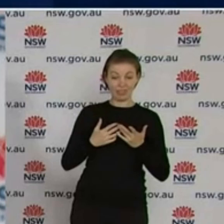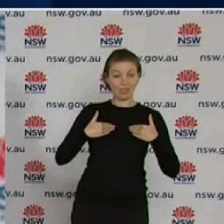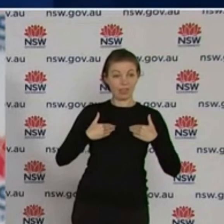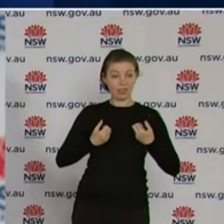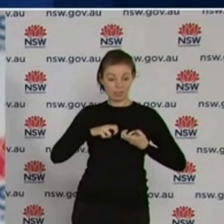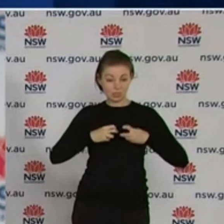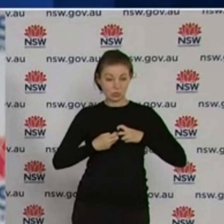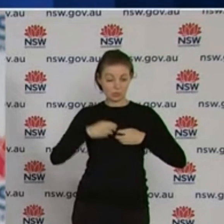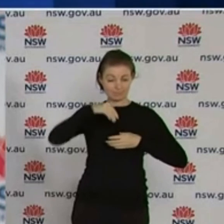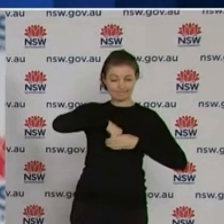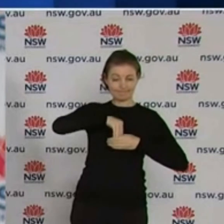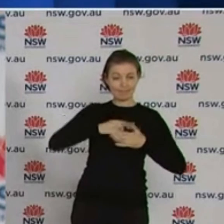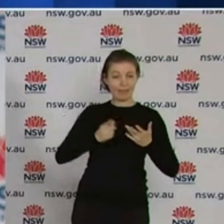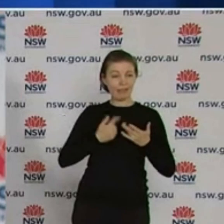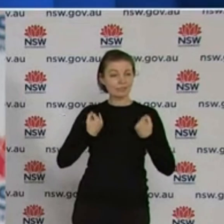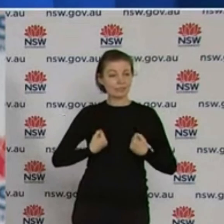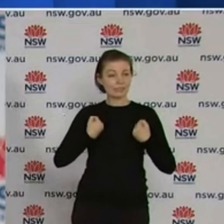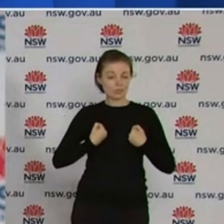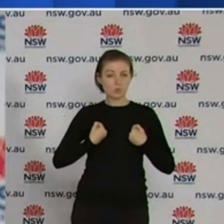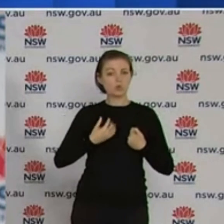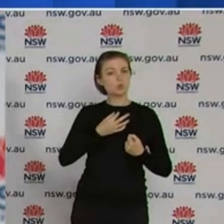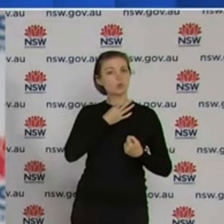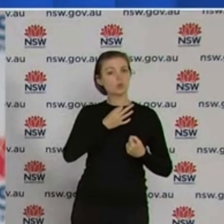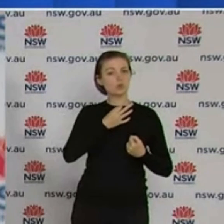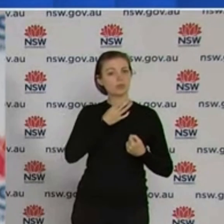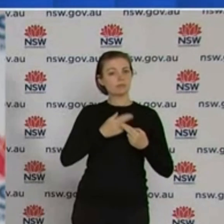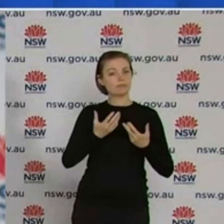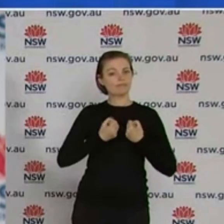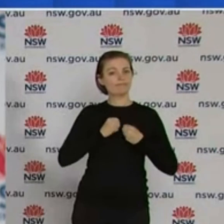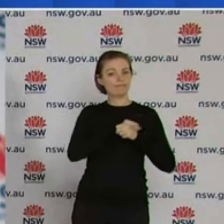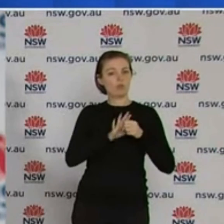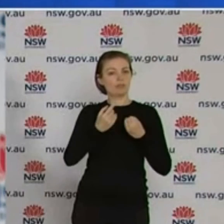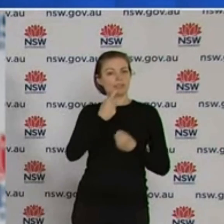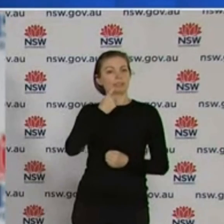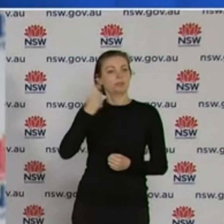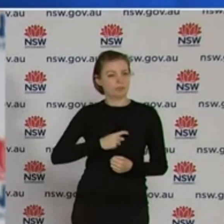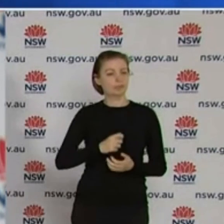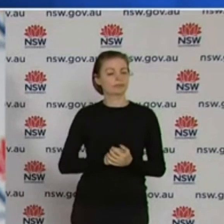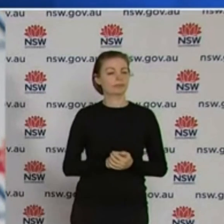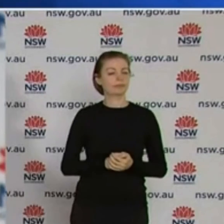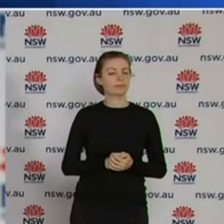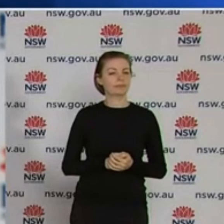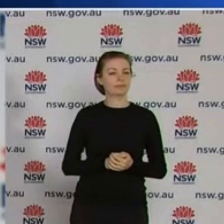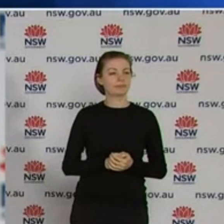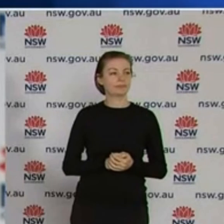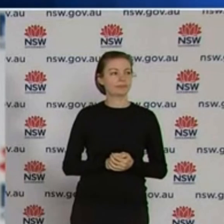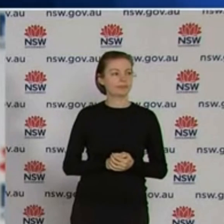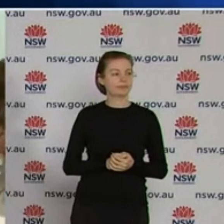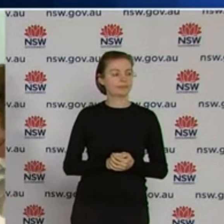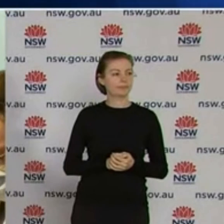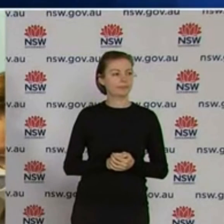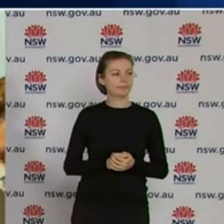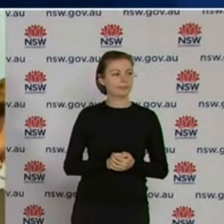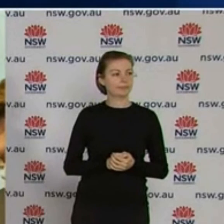to the disease. And we just have to be extra cautious when we open up. Premier, there's been a lot of concern and criticism that the harsher restrictions in the